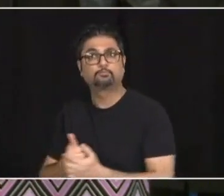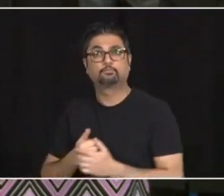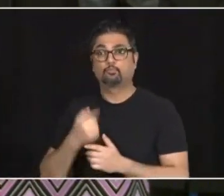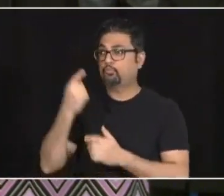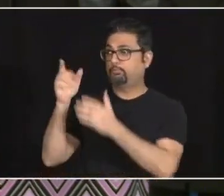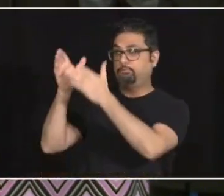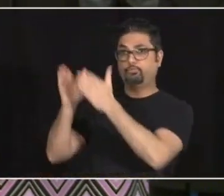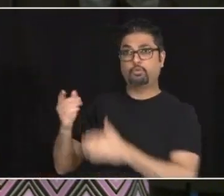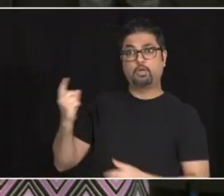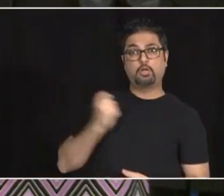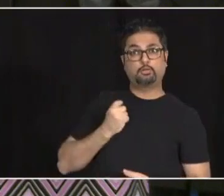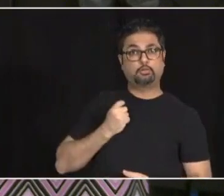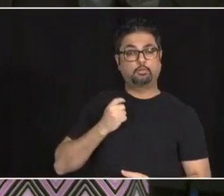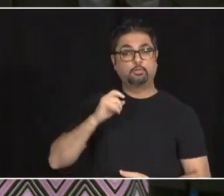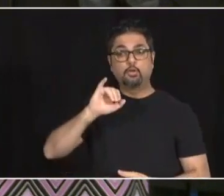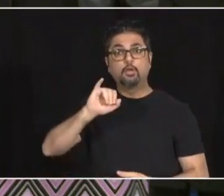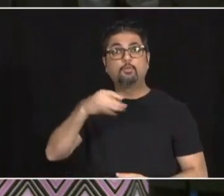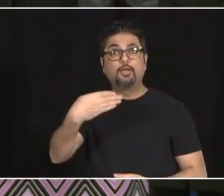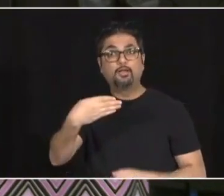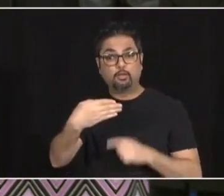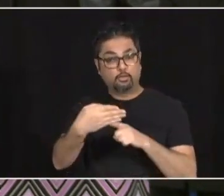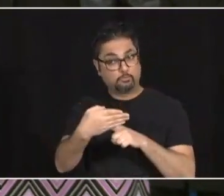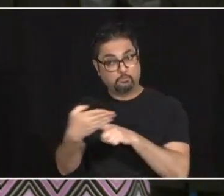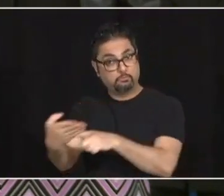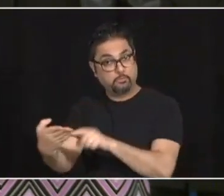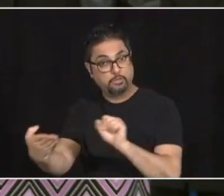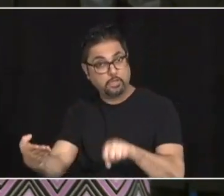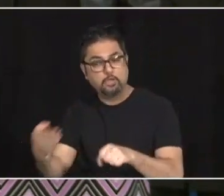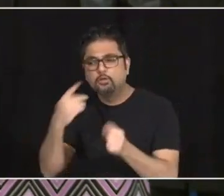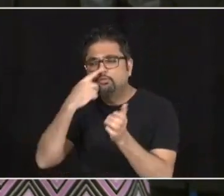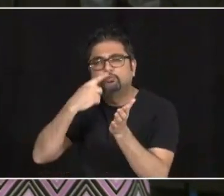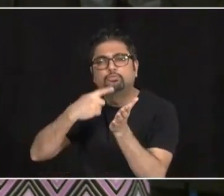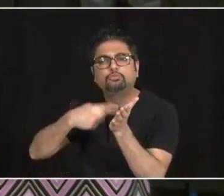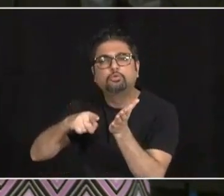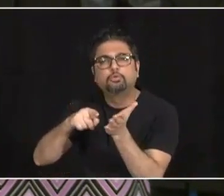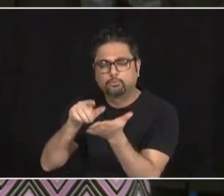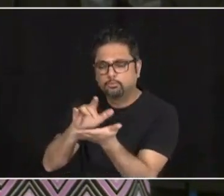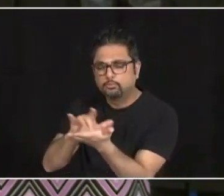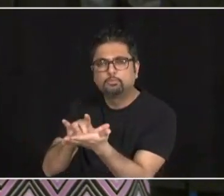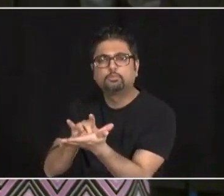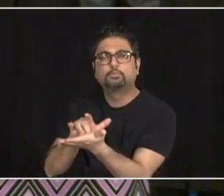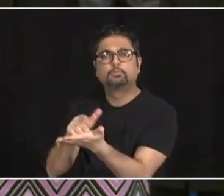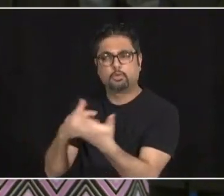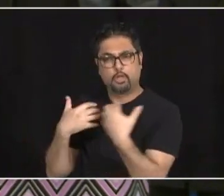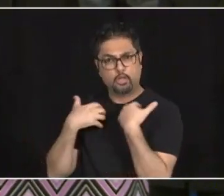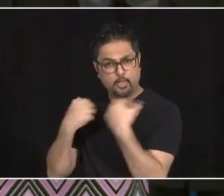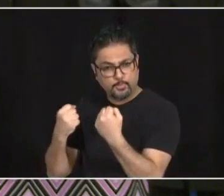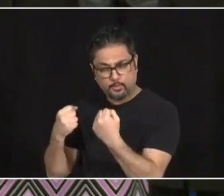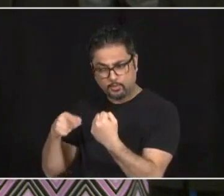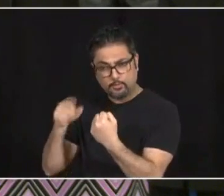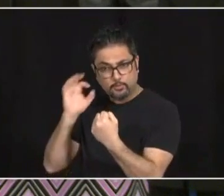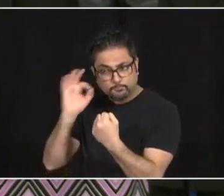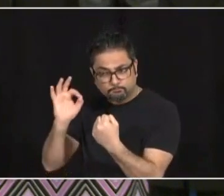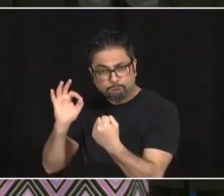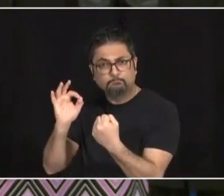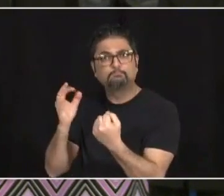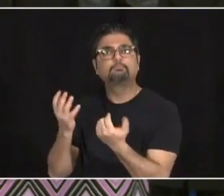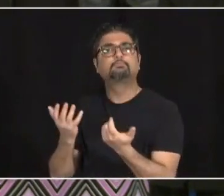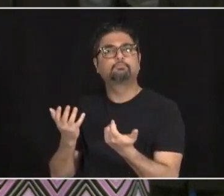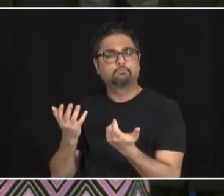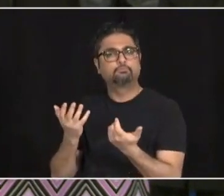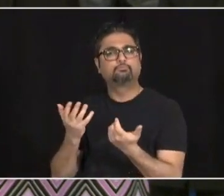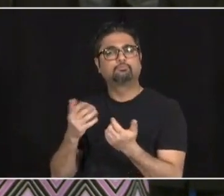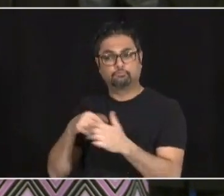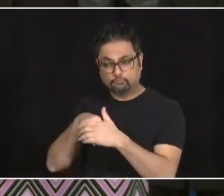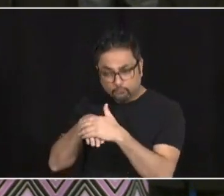health, but I'll do everything I can. At the same time, I've come to know a lot of the frontline workers,